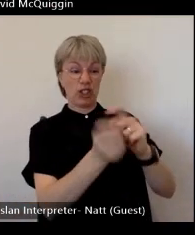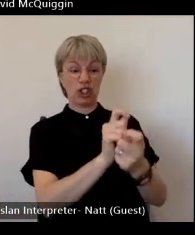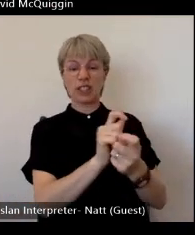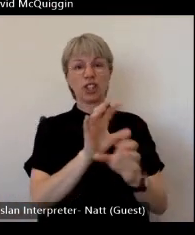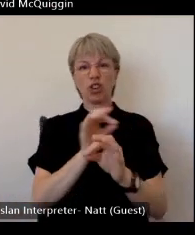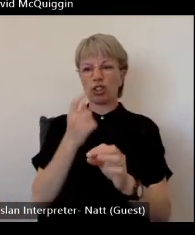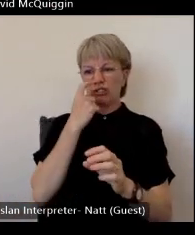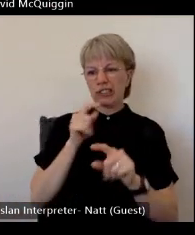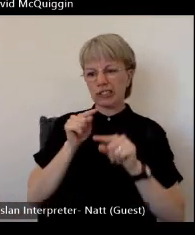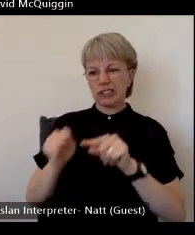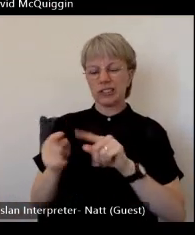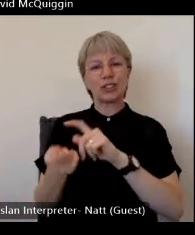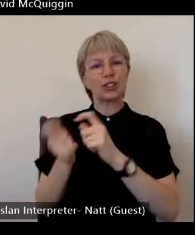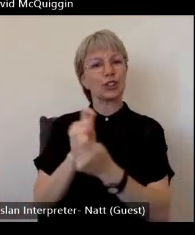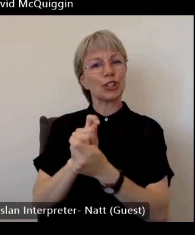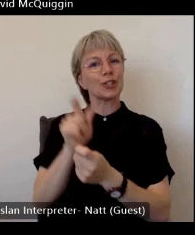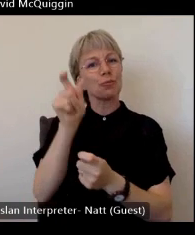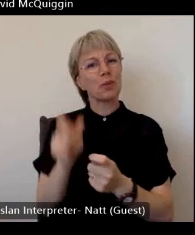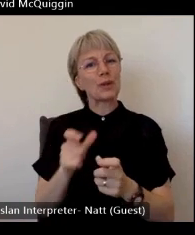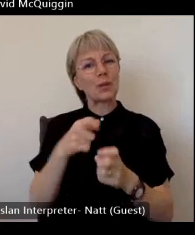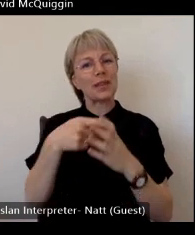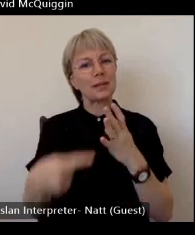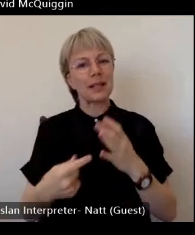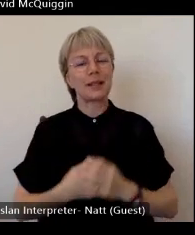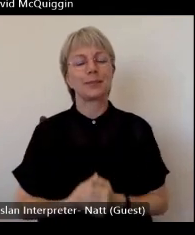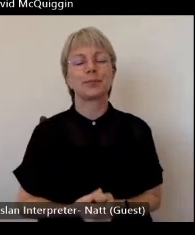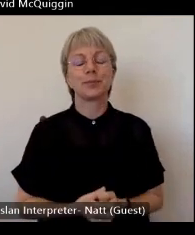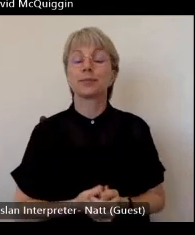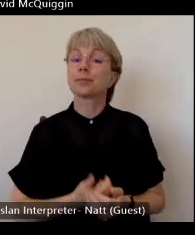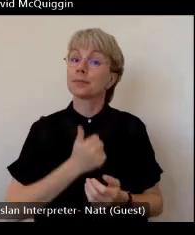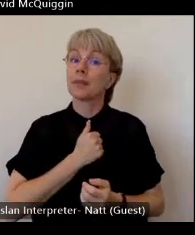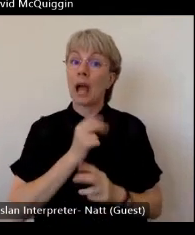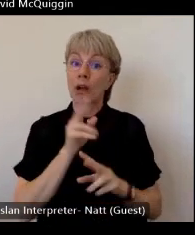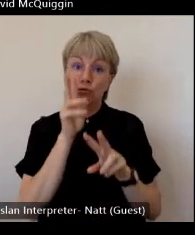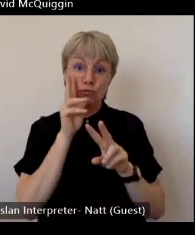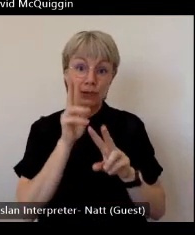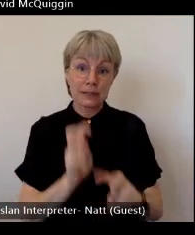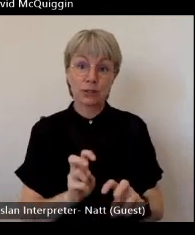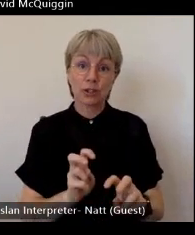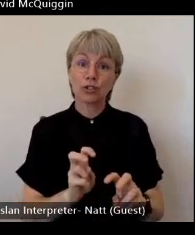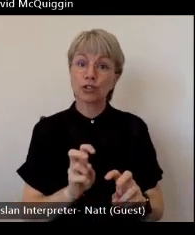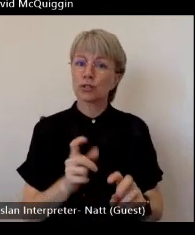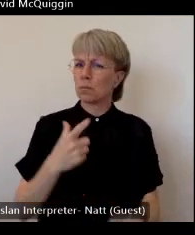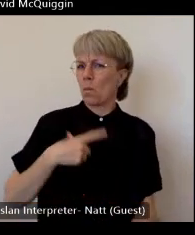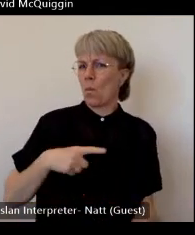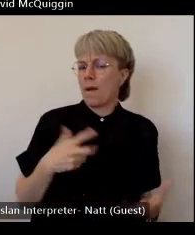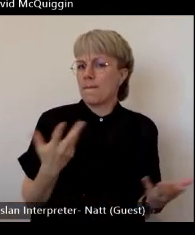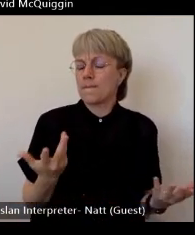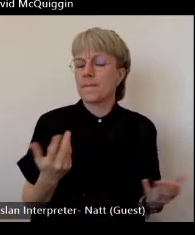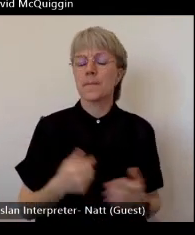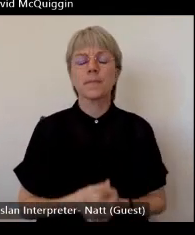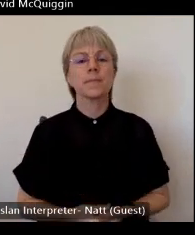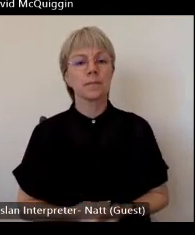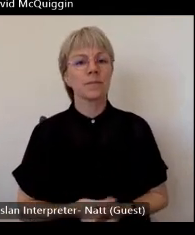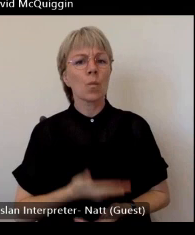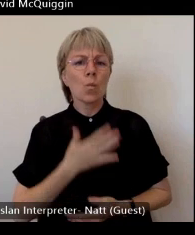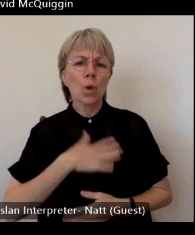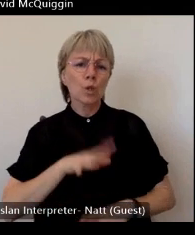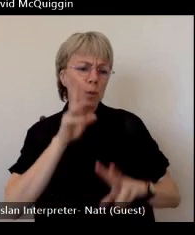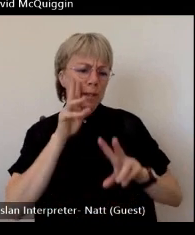The purpose of A&D's workplace adjustments research, we wanted to explore